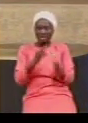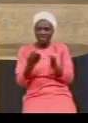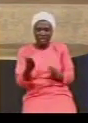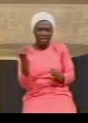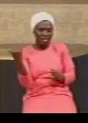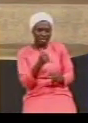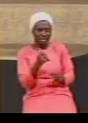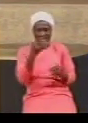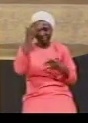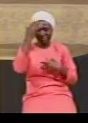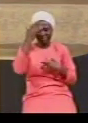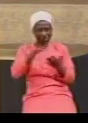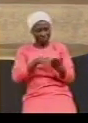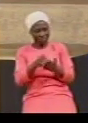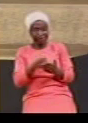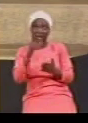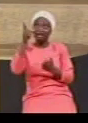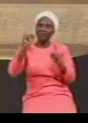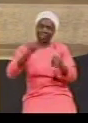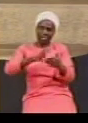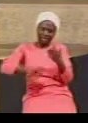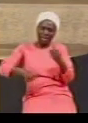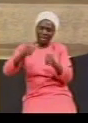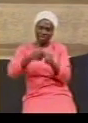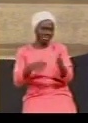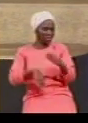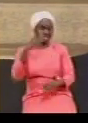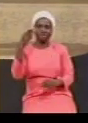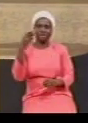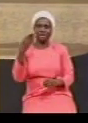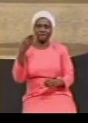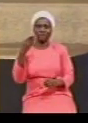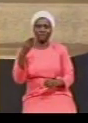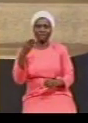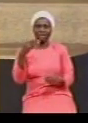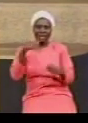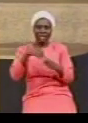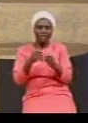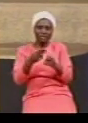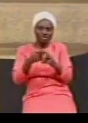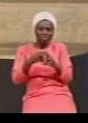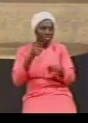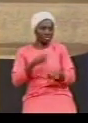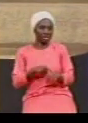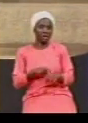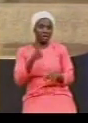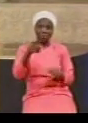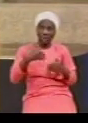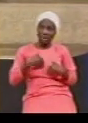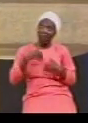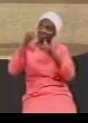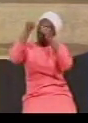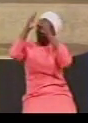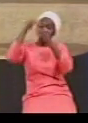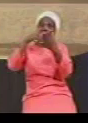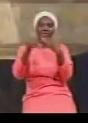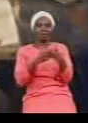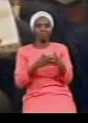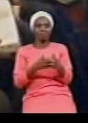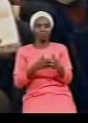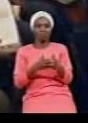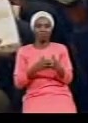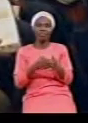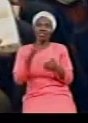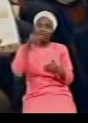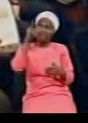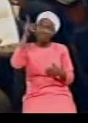any weakness, he can take everything away in one moment of time. You have a Father in heaven, he will not leave you